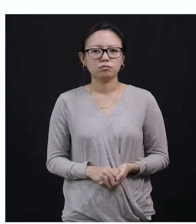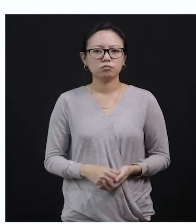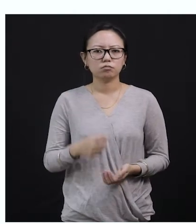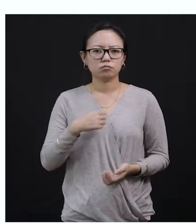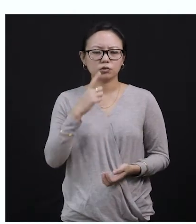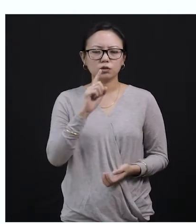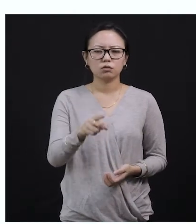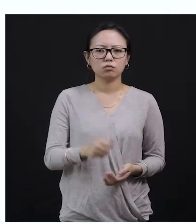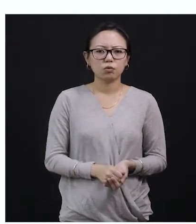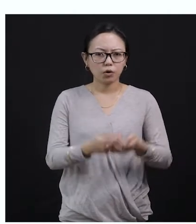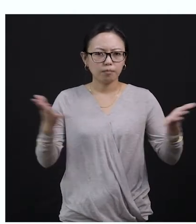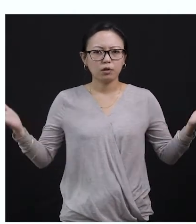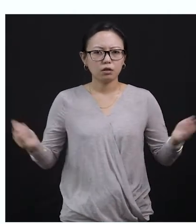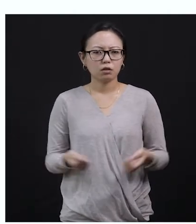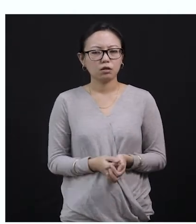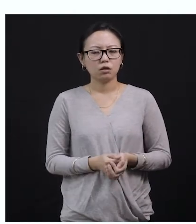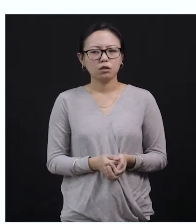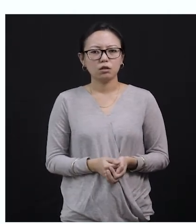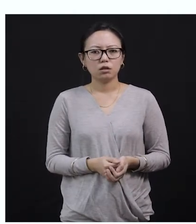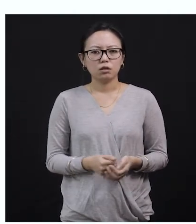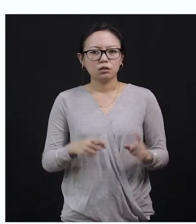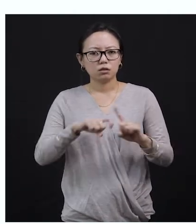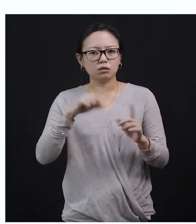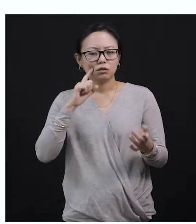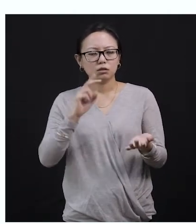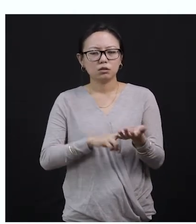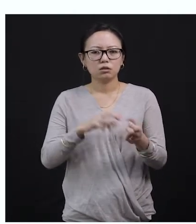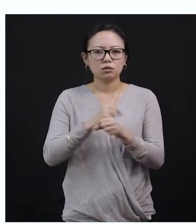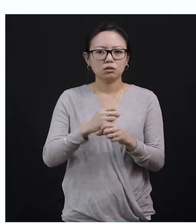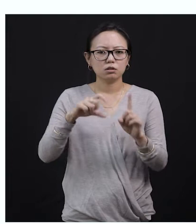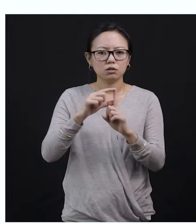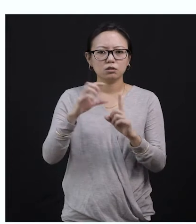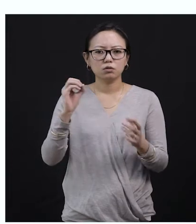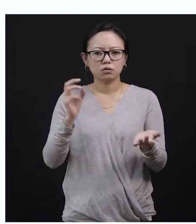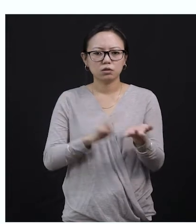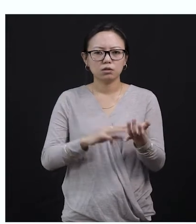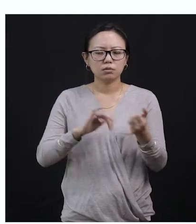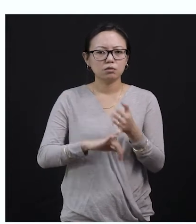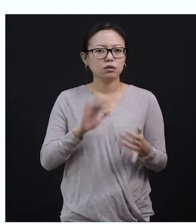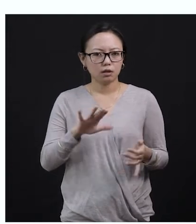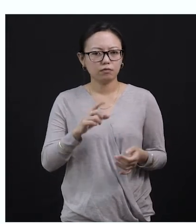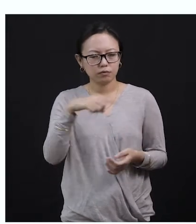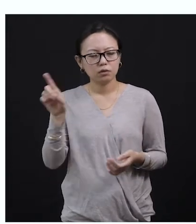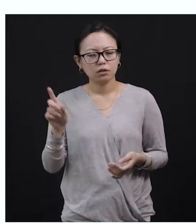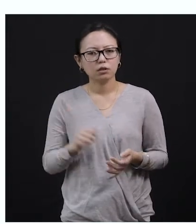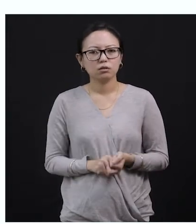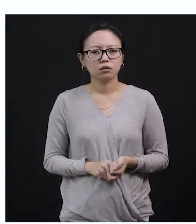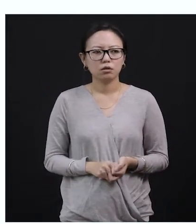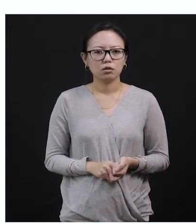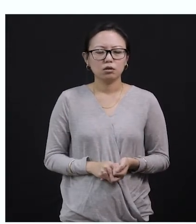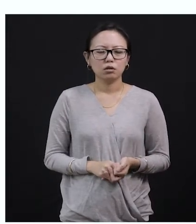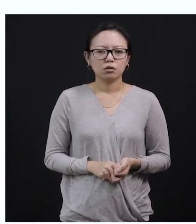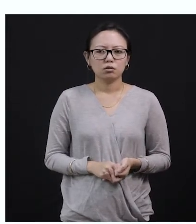And the other kingdoms would also have been as popular and as bigger and greater as Magadha, but they